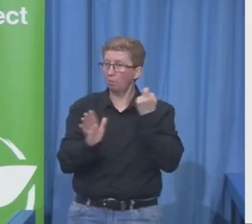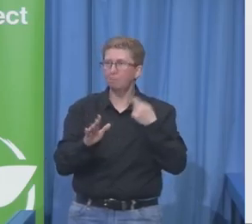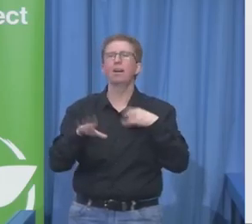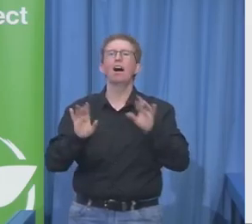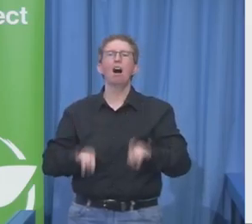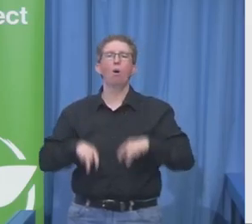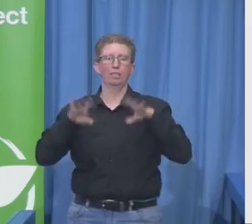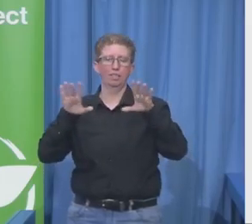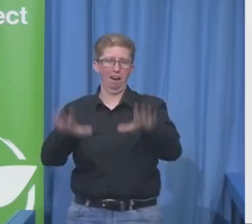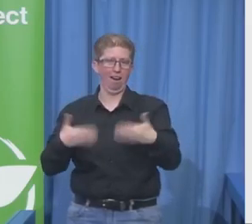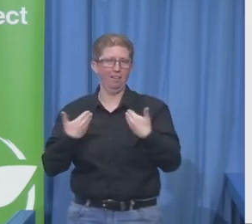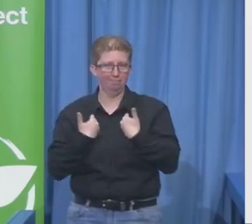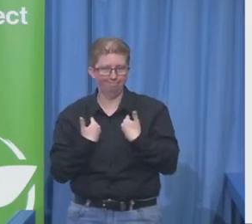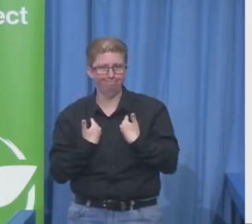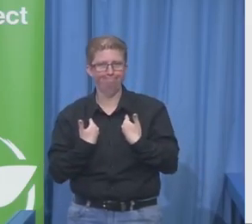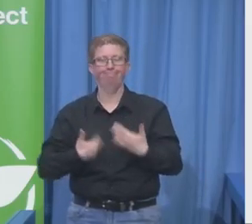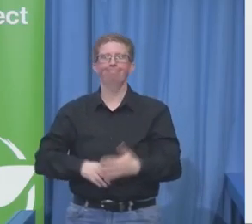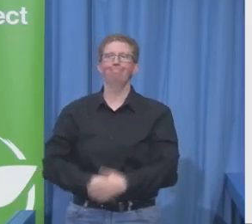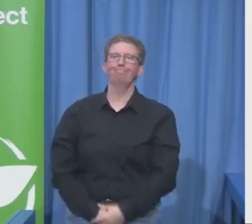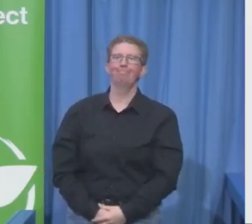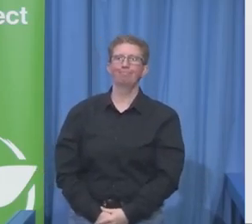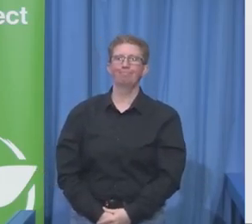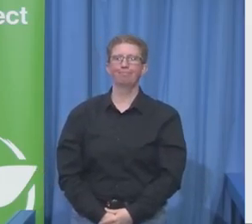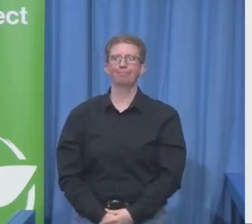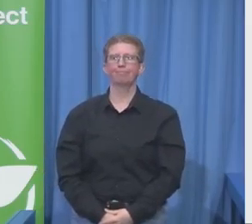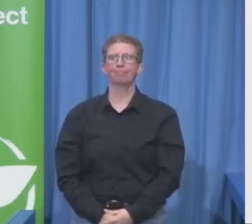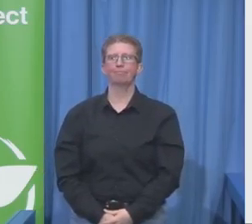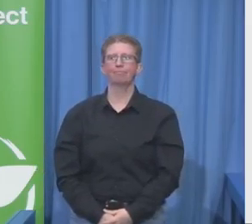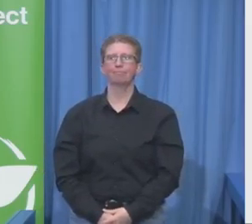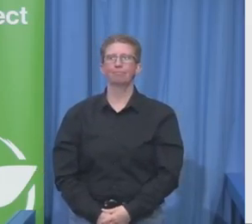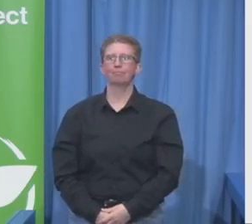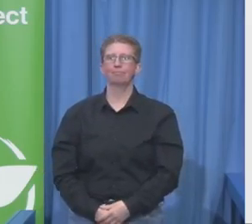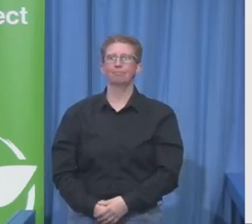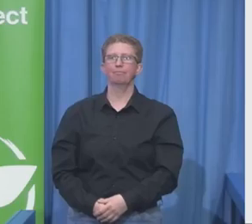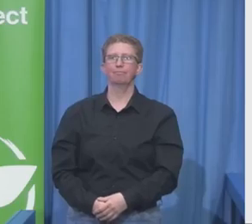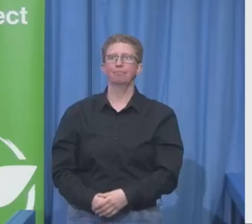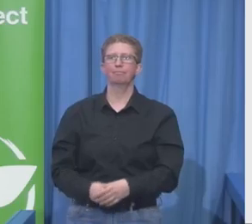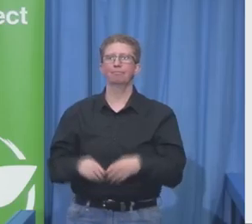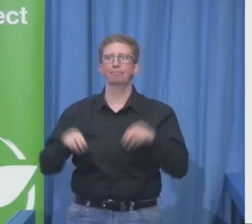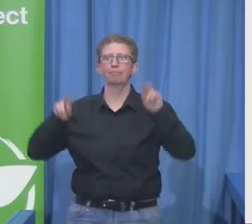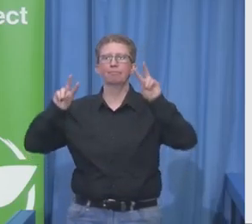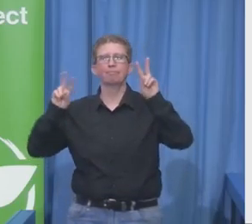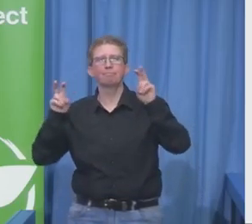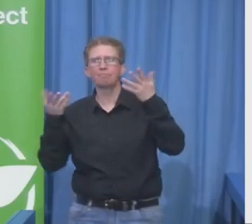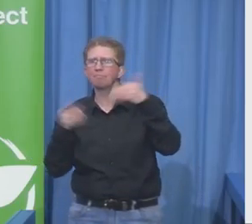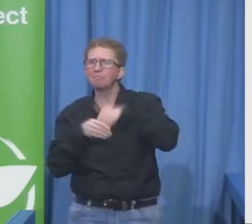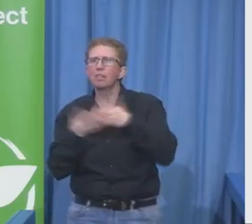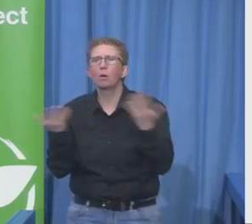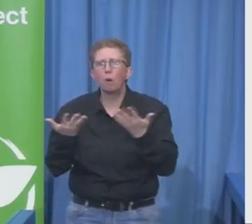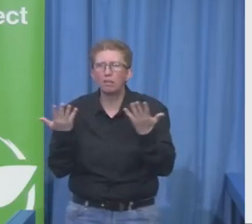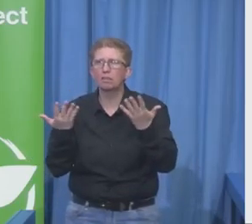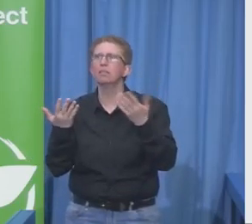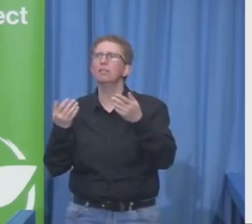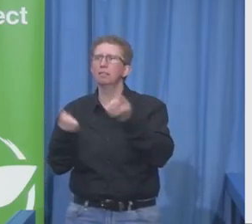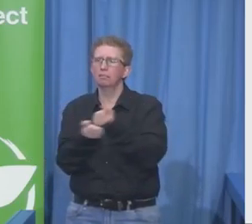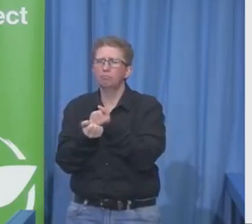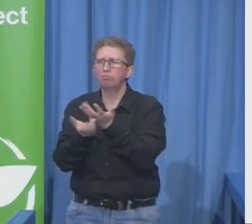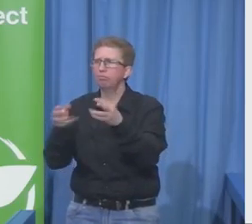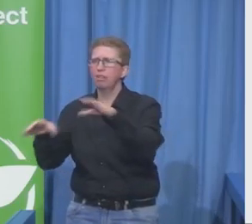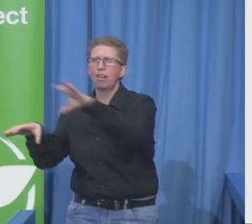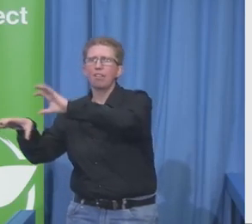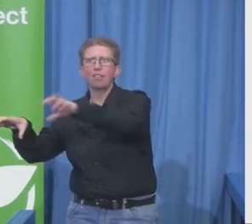on inclusive business strategies of multinational corporations. The goal of this panel discussion and presentation is to